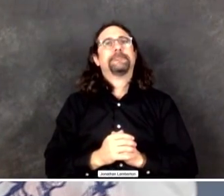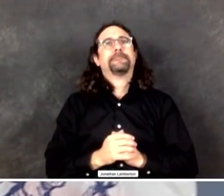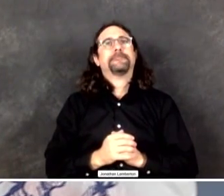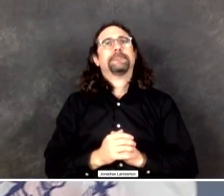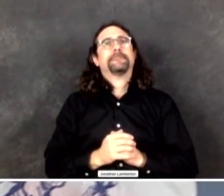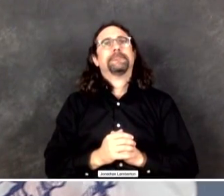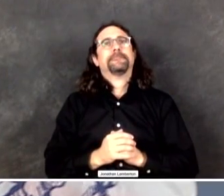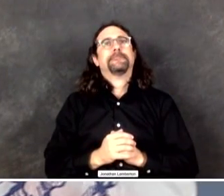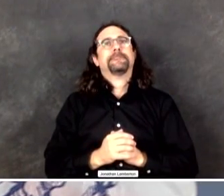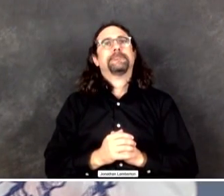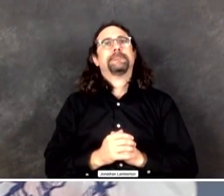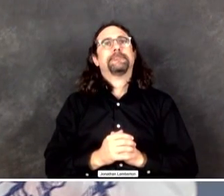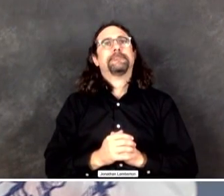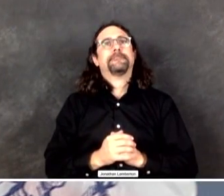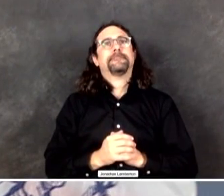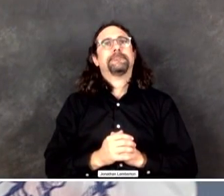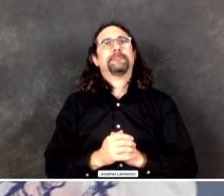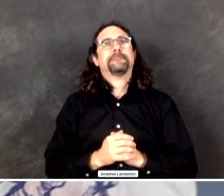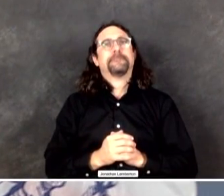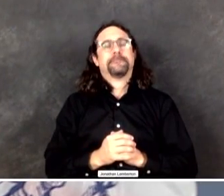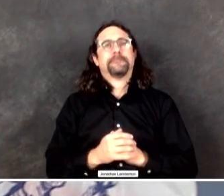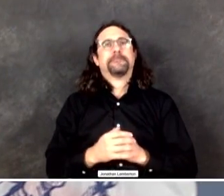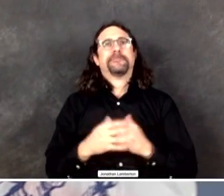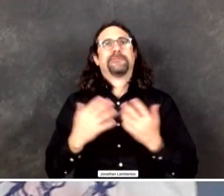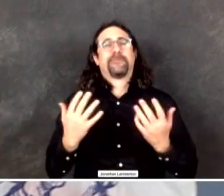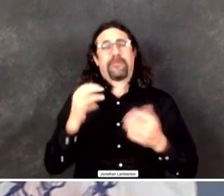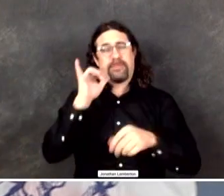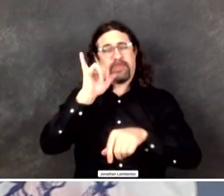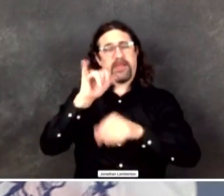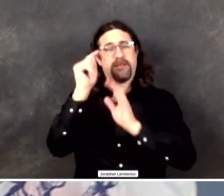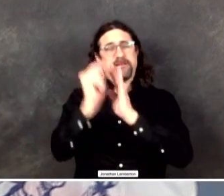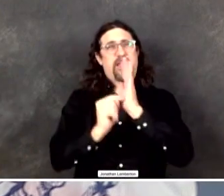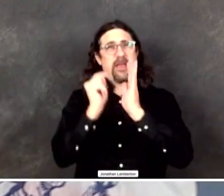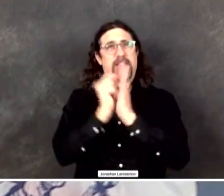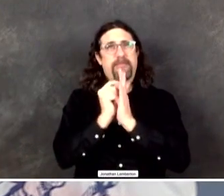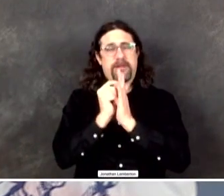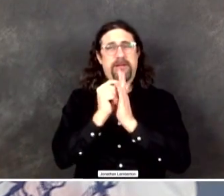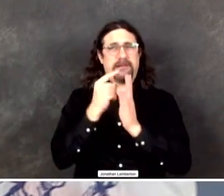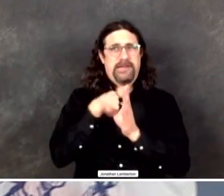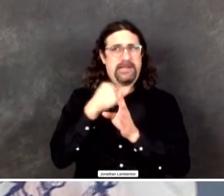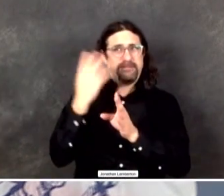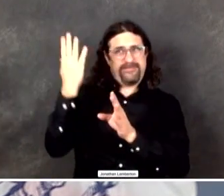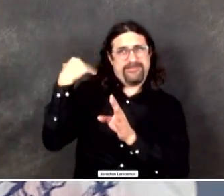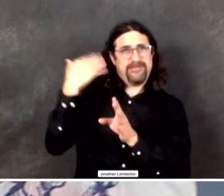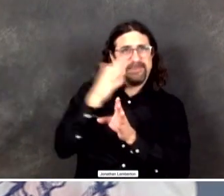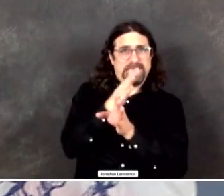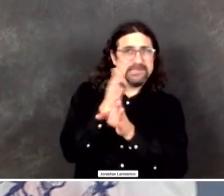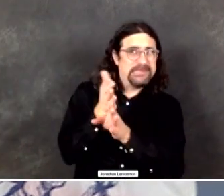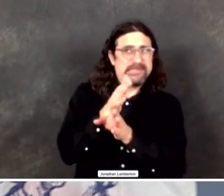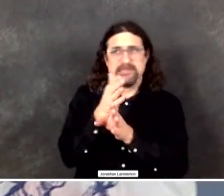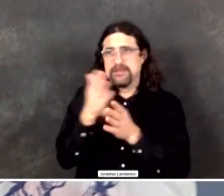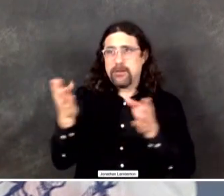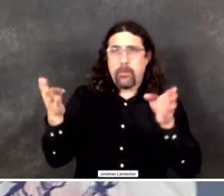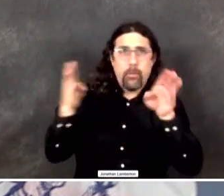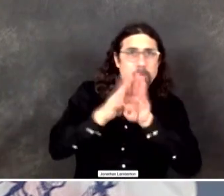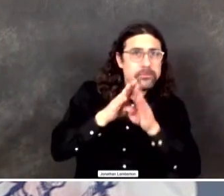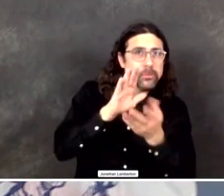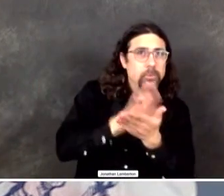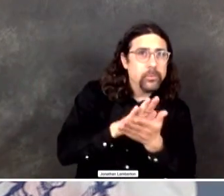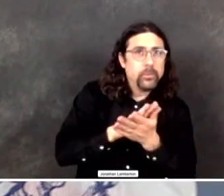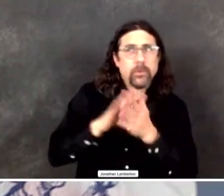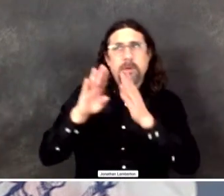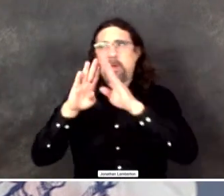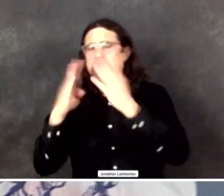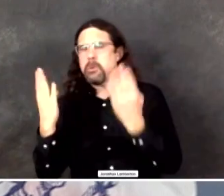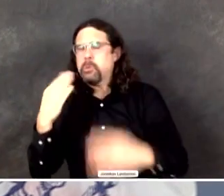painful decision to close our schools because we feared at that moment that we would not be able to bring them back.